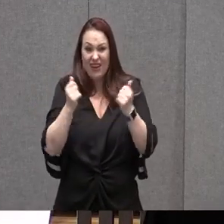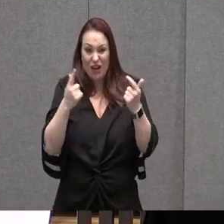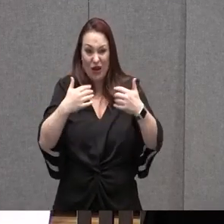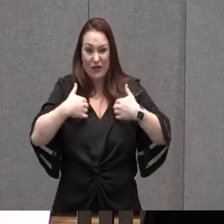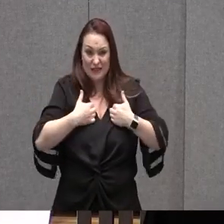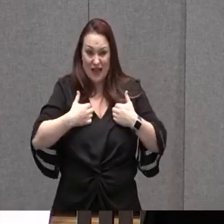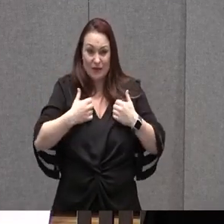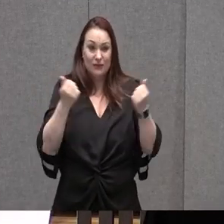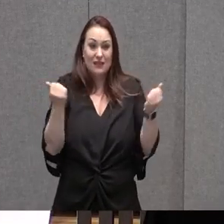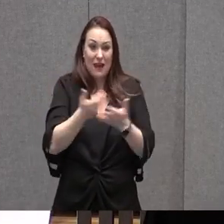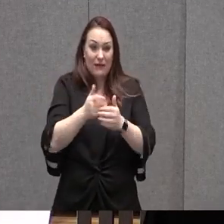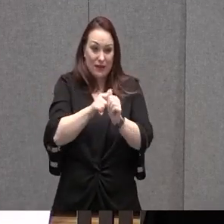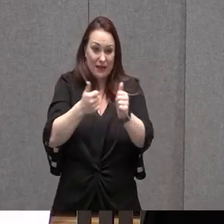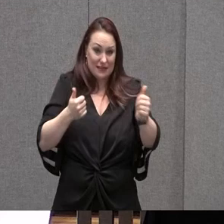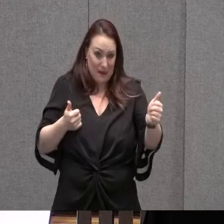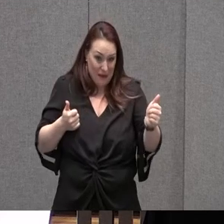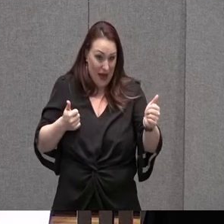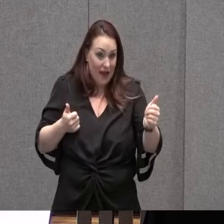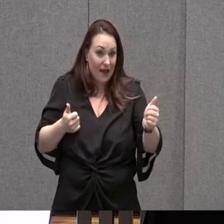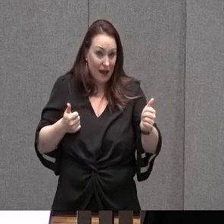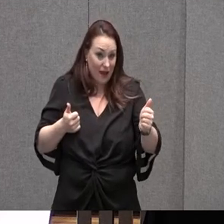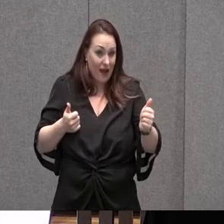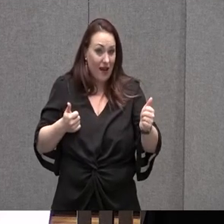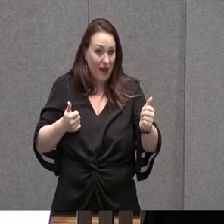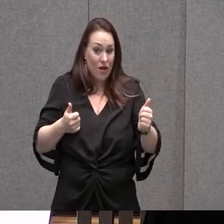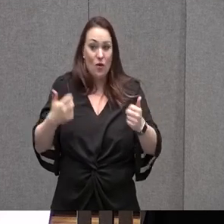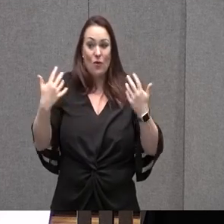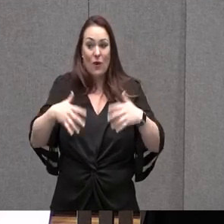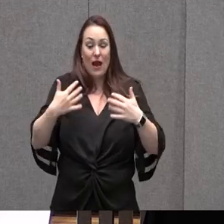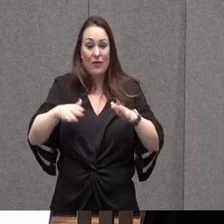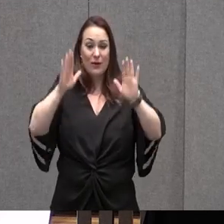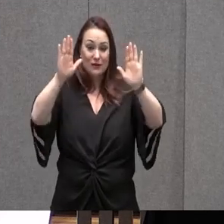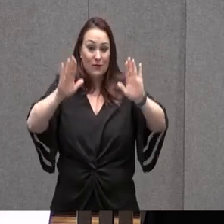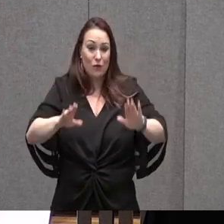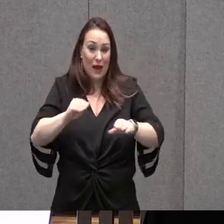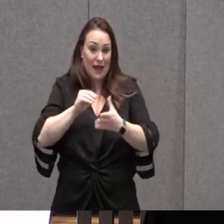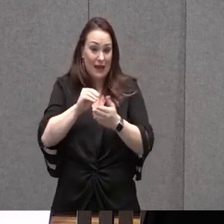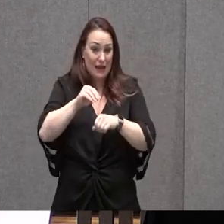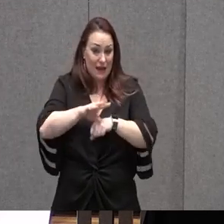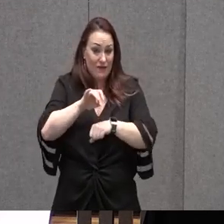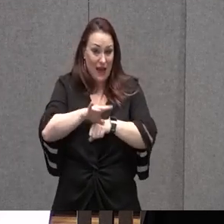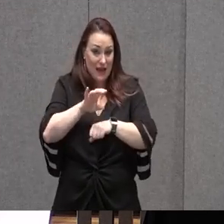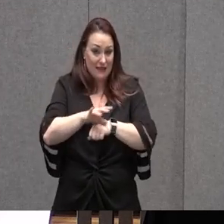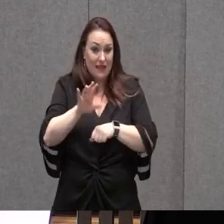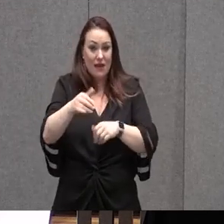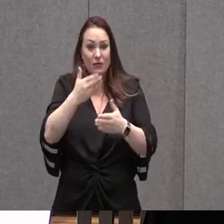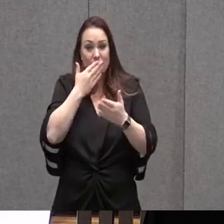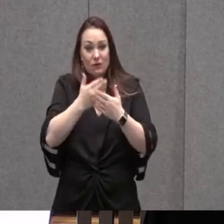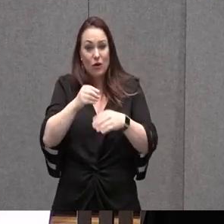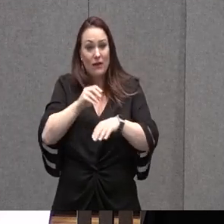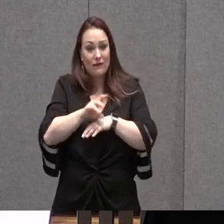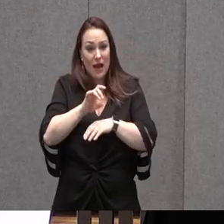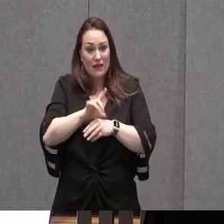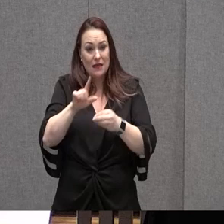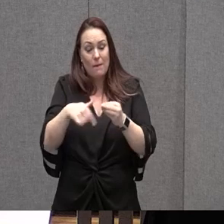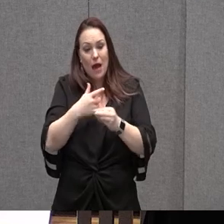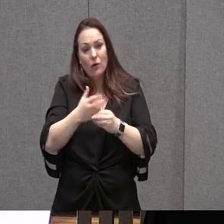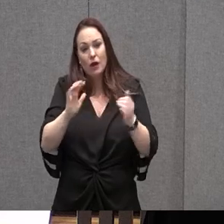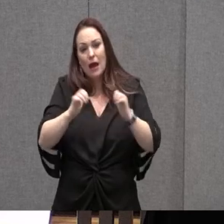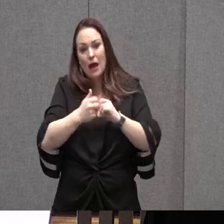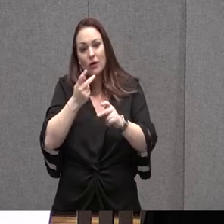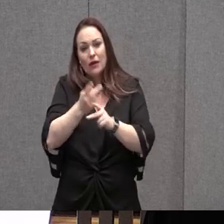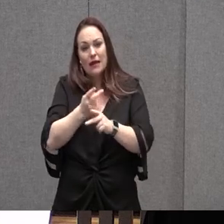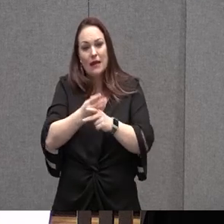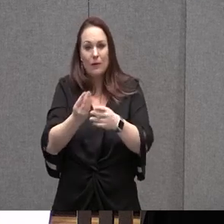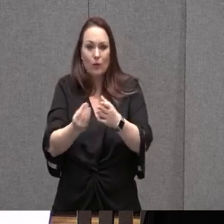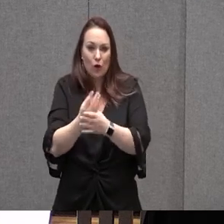setbacks? Wow, that was some great advice. It was some good advice about how to keep your